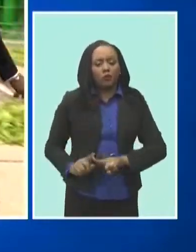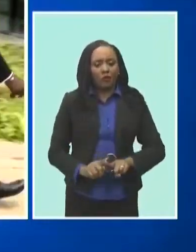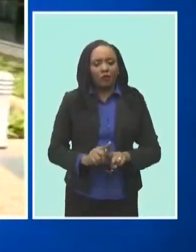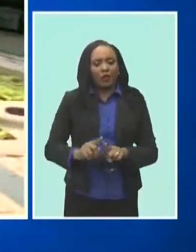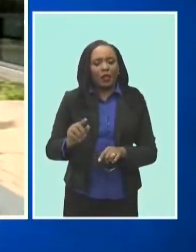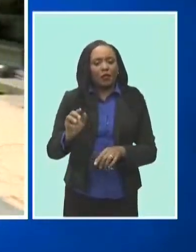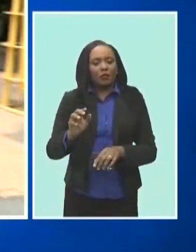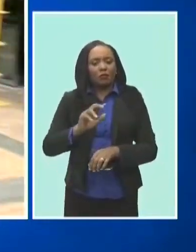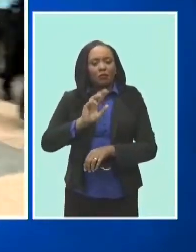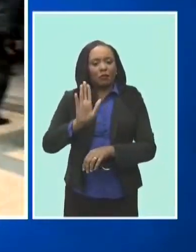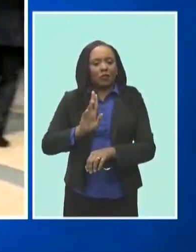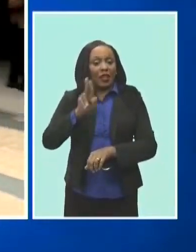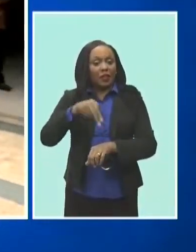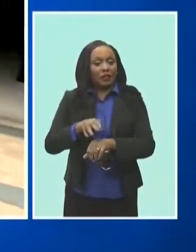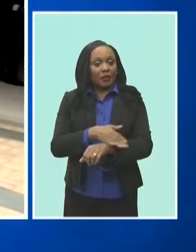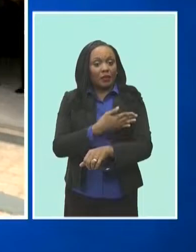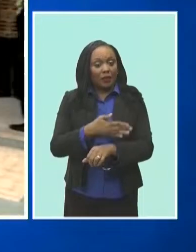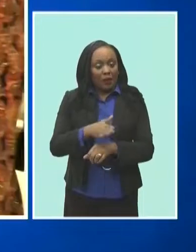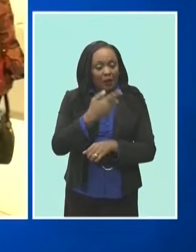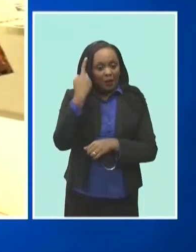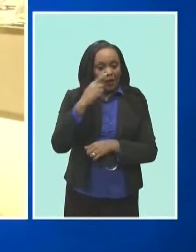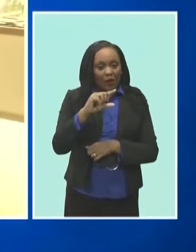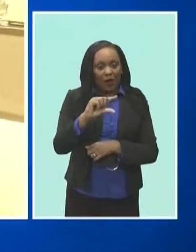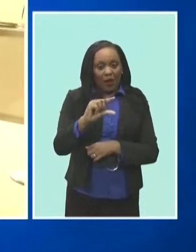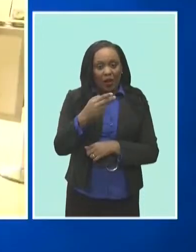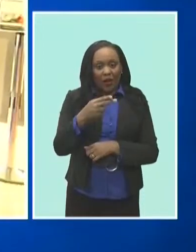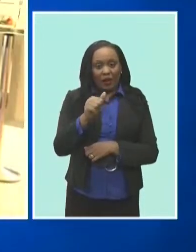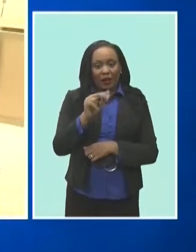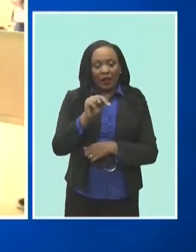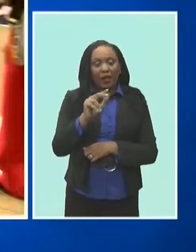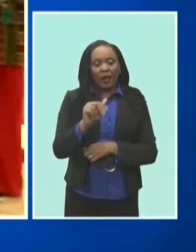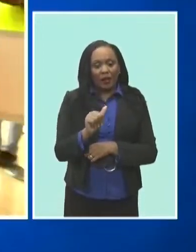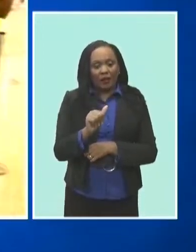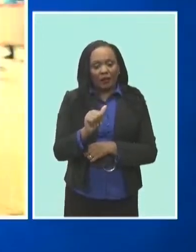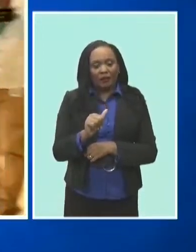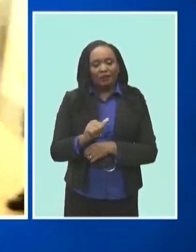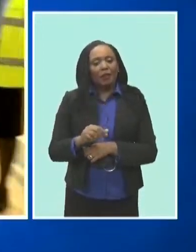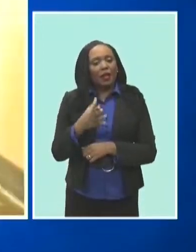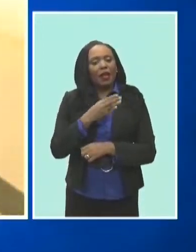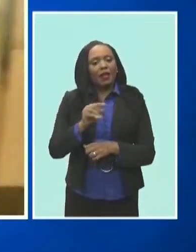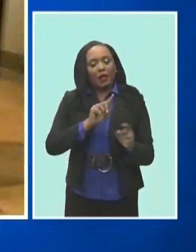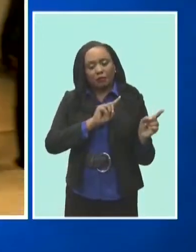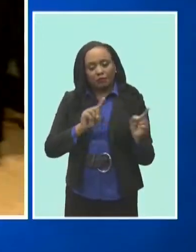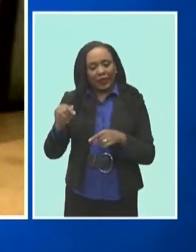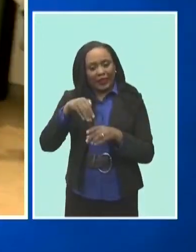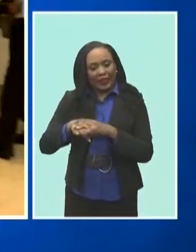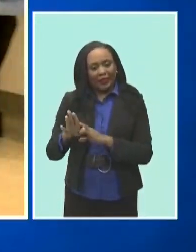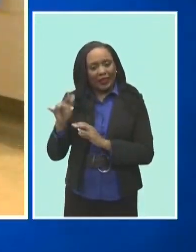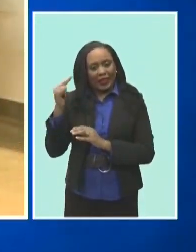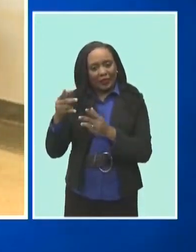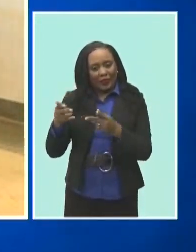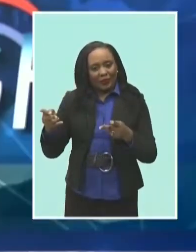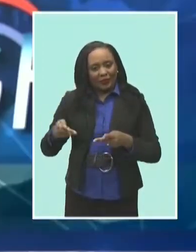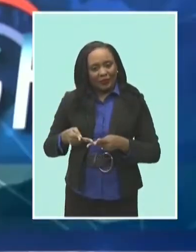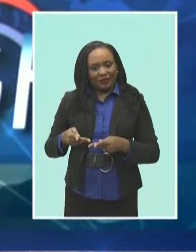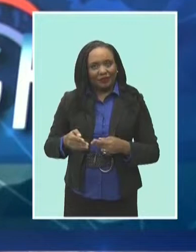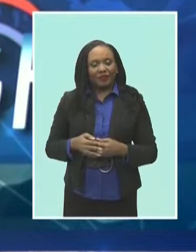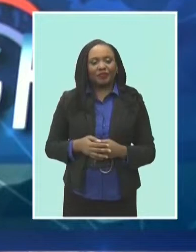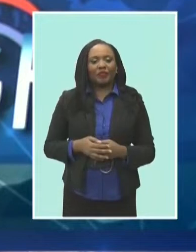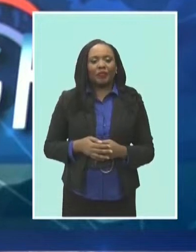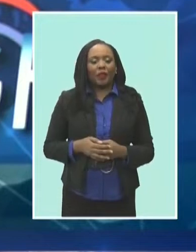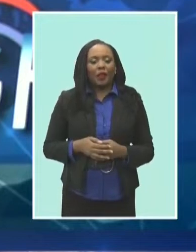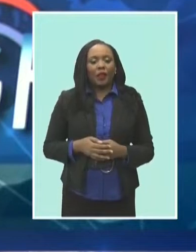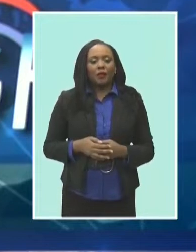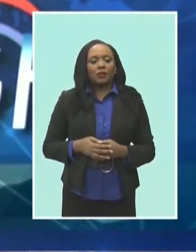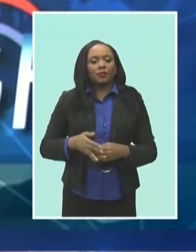for a private meeting in the airport's Grace Adams suite. Sharika Griffith, CBC News. Thank you, Sharika.